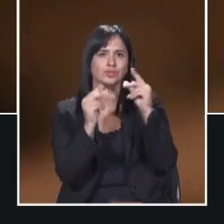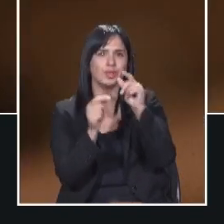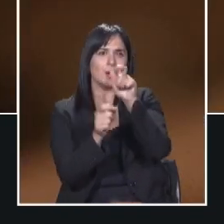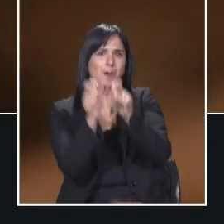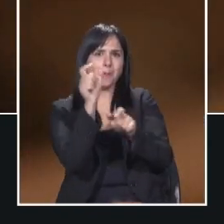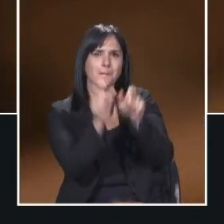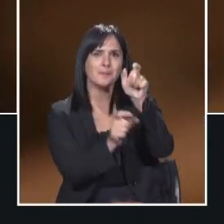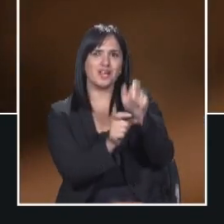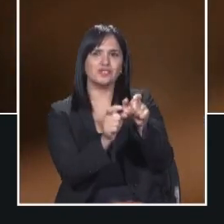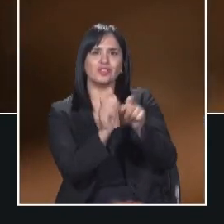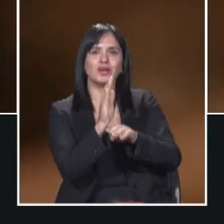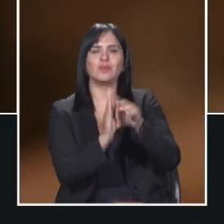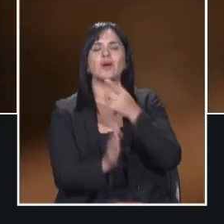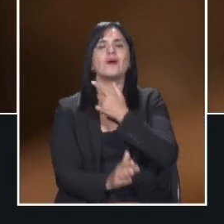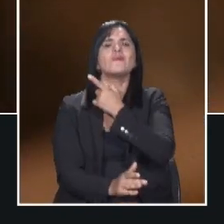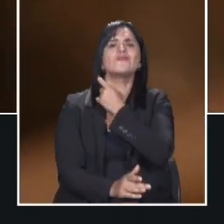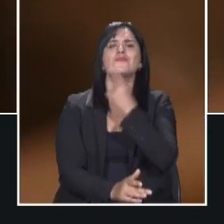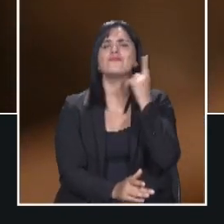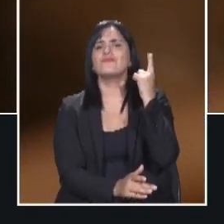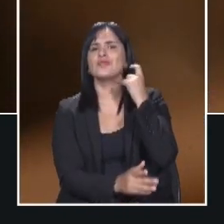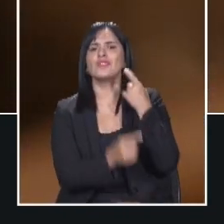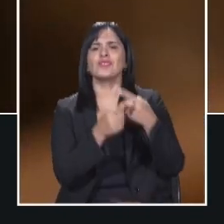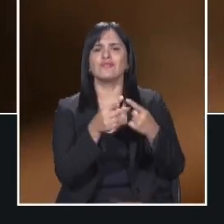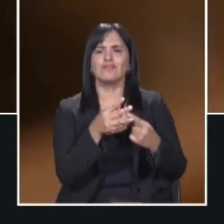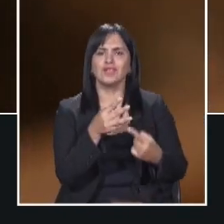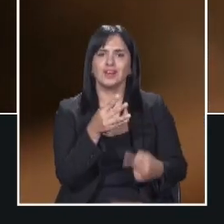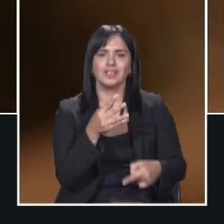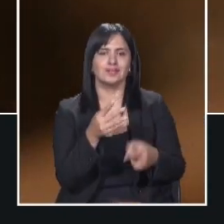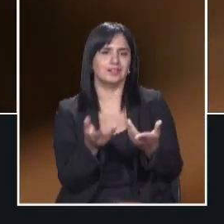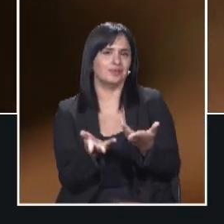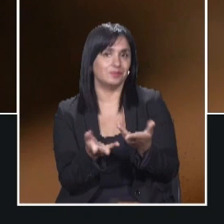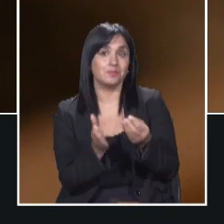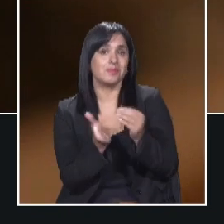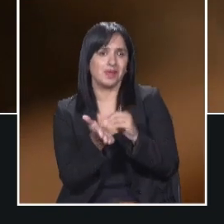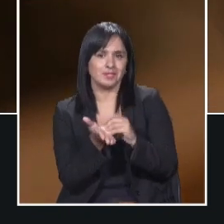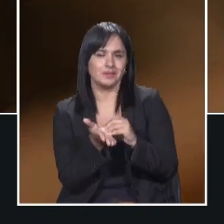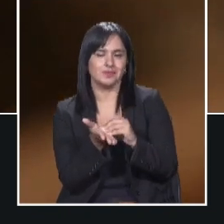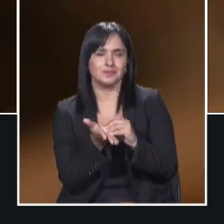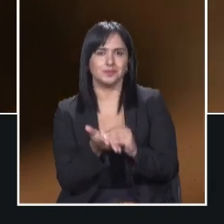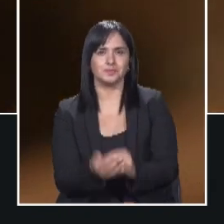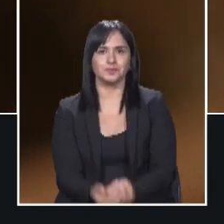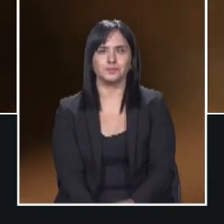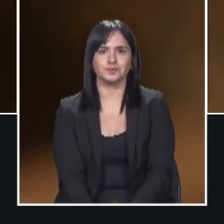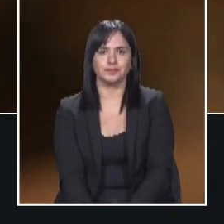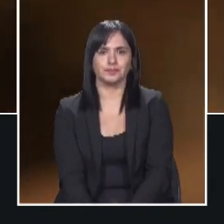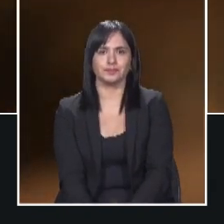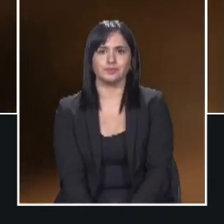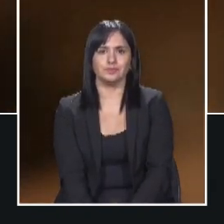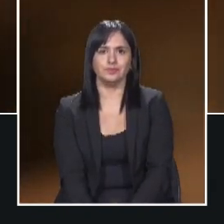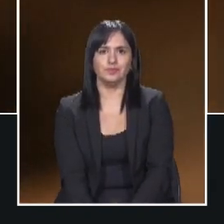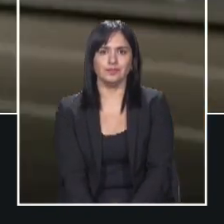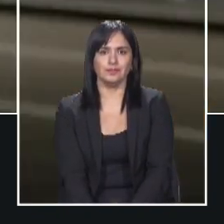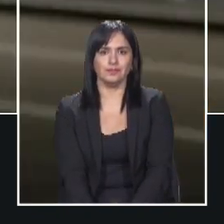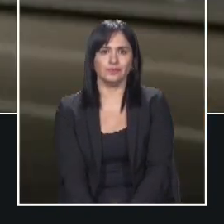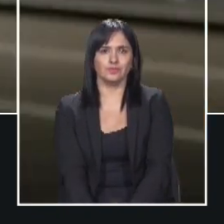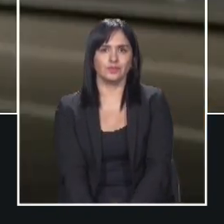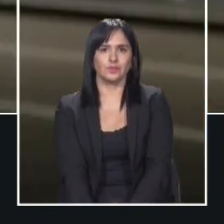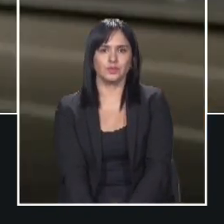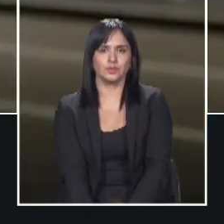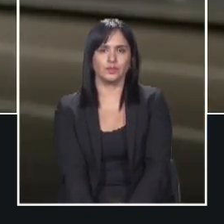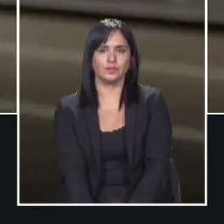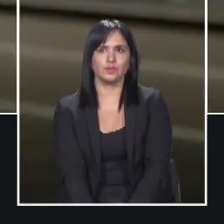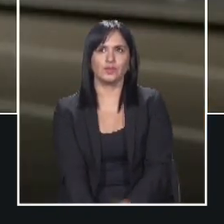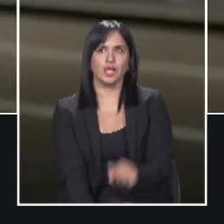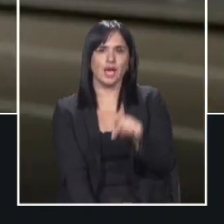perfumes. We have gone ahead and borrowed directly or taken the technology that biology